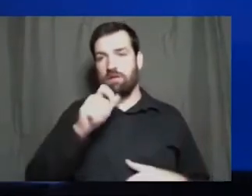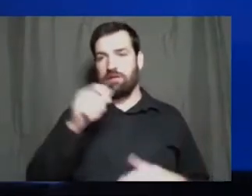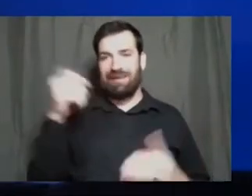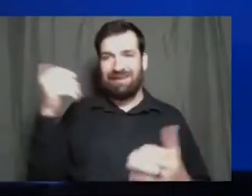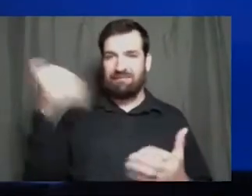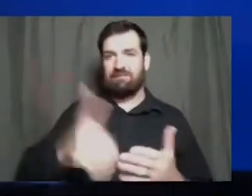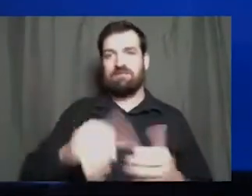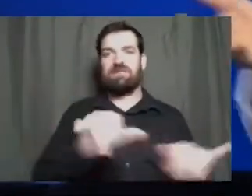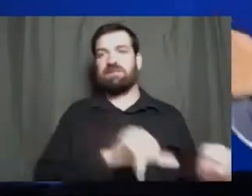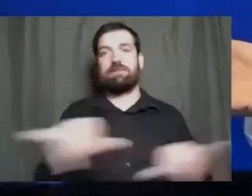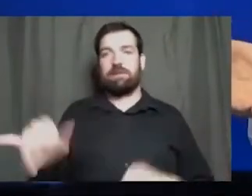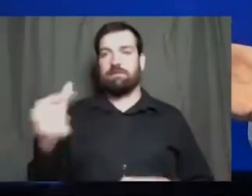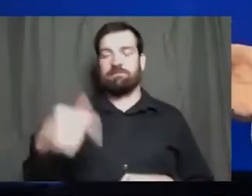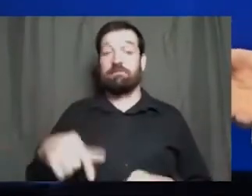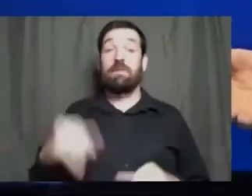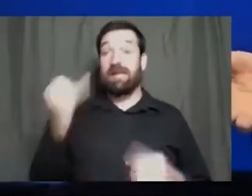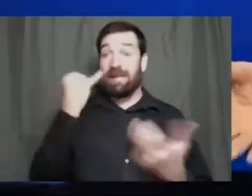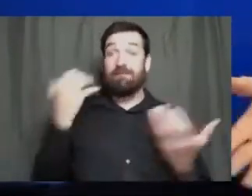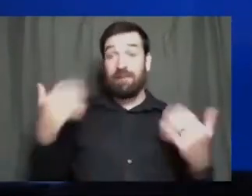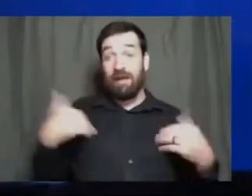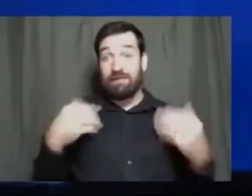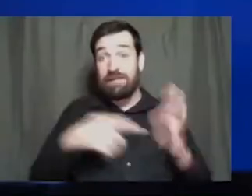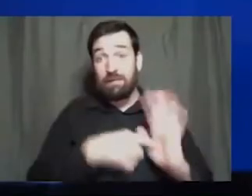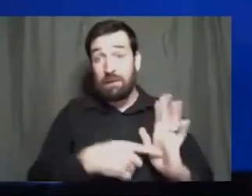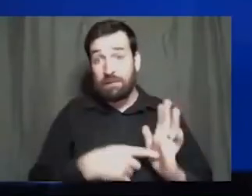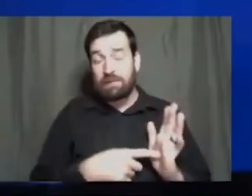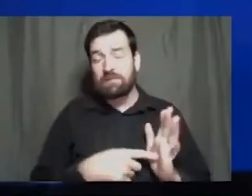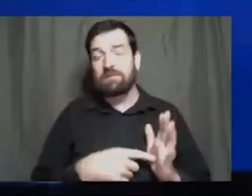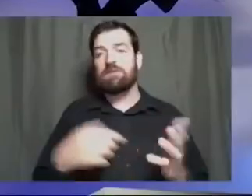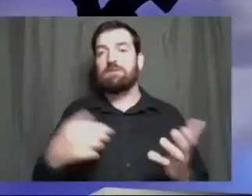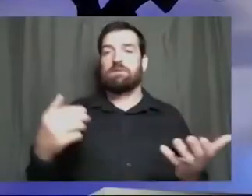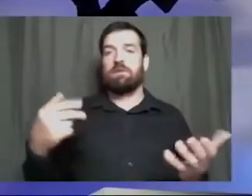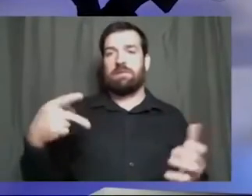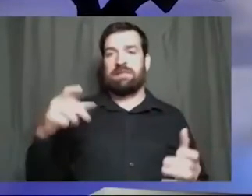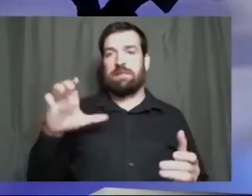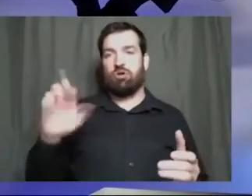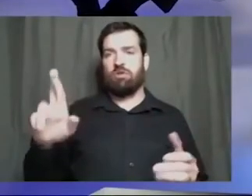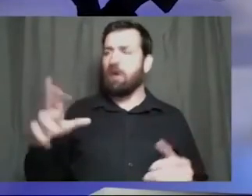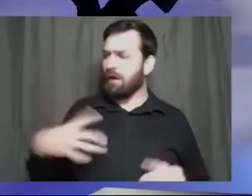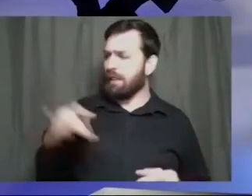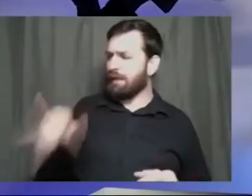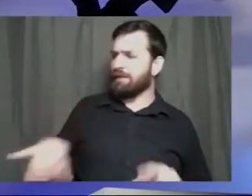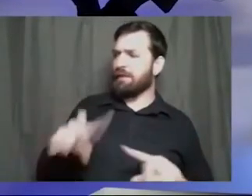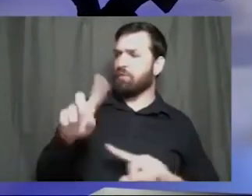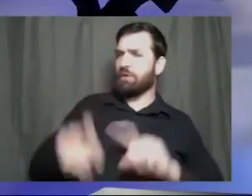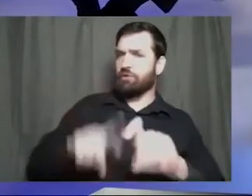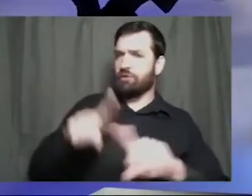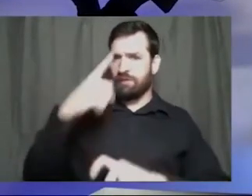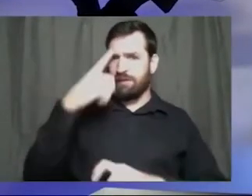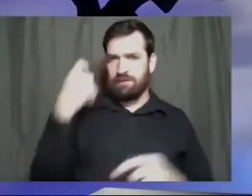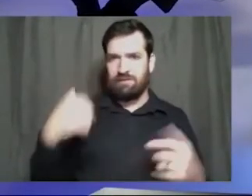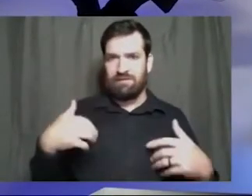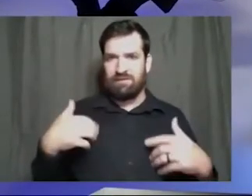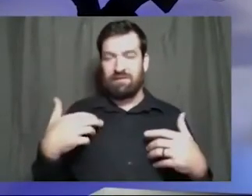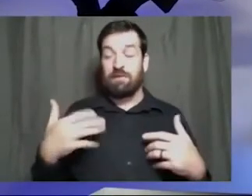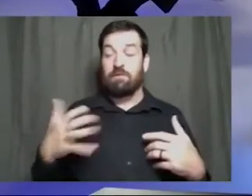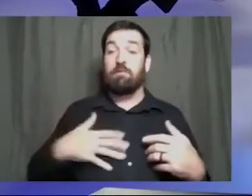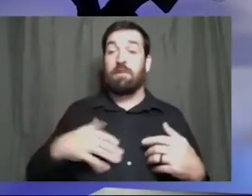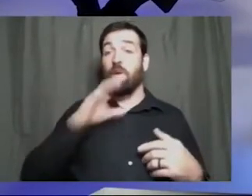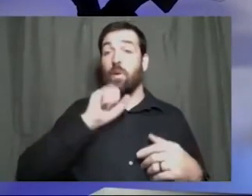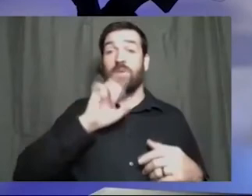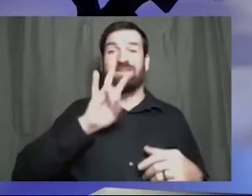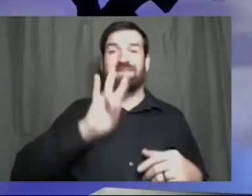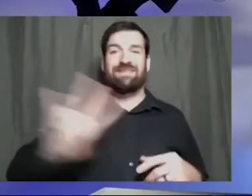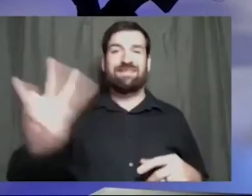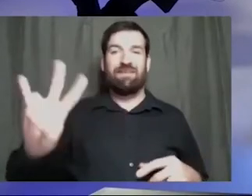symptomatic, you just got to go do a nasal PCR. Well, I like this question because I had to give my 7-year-old a nasal swab. Well, as a